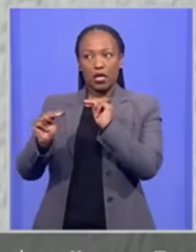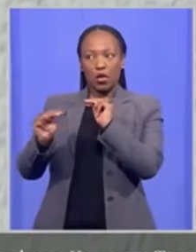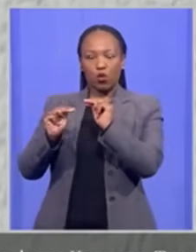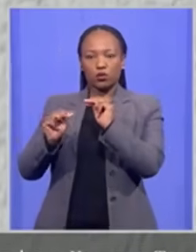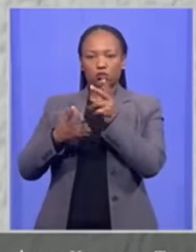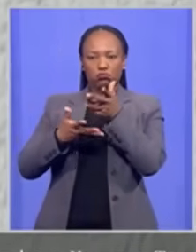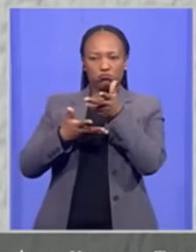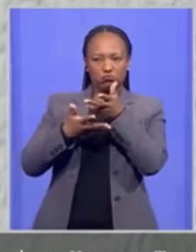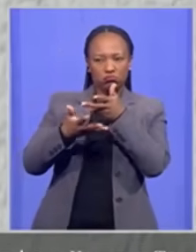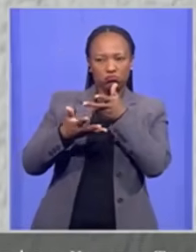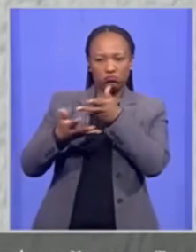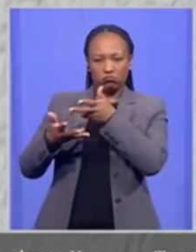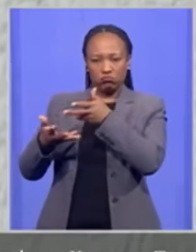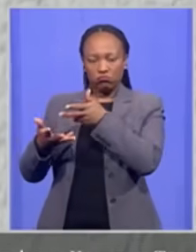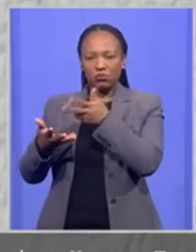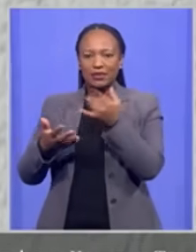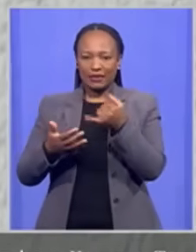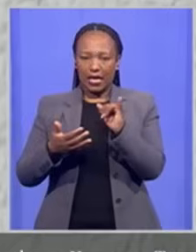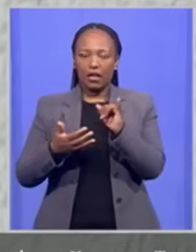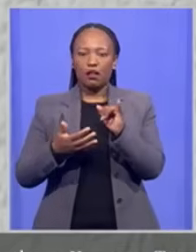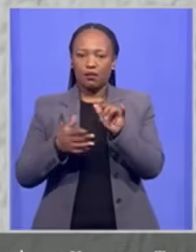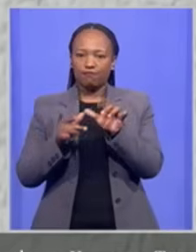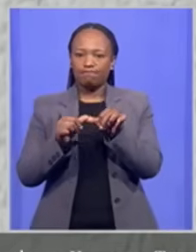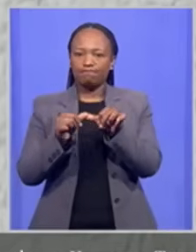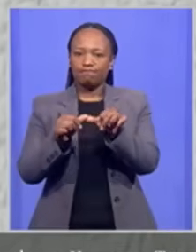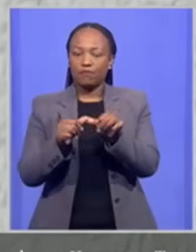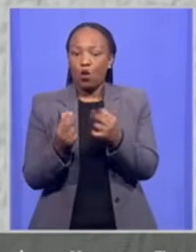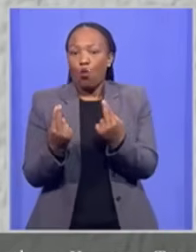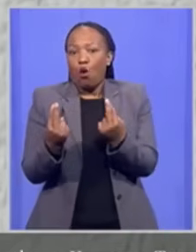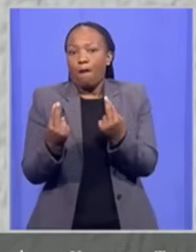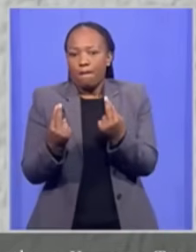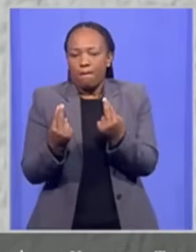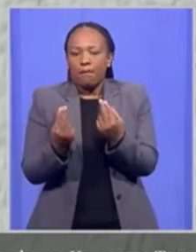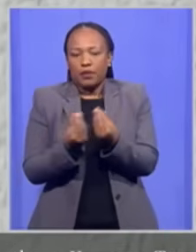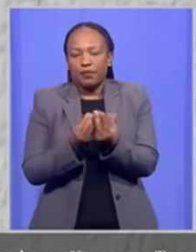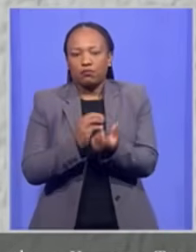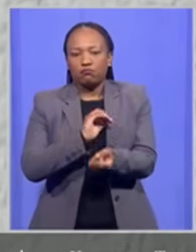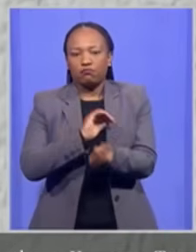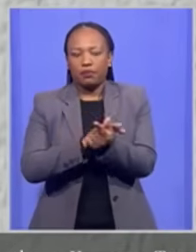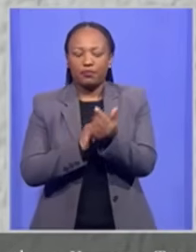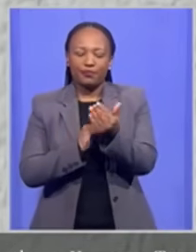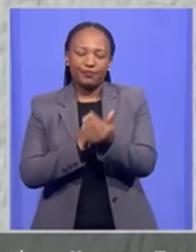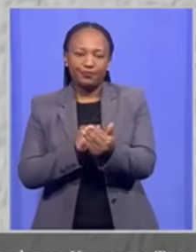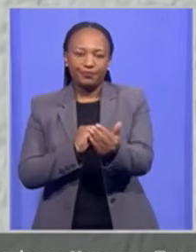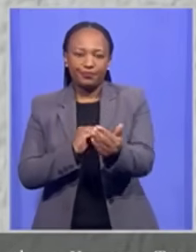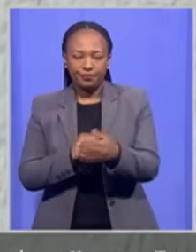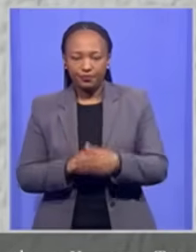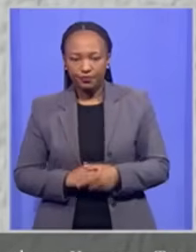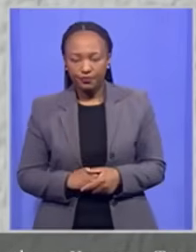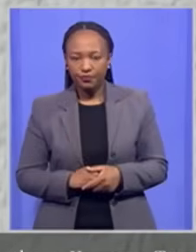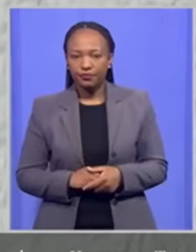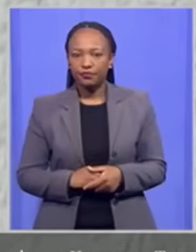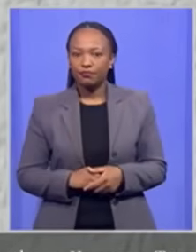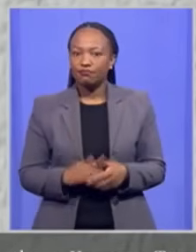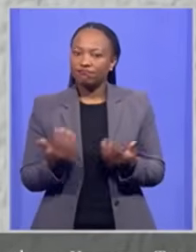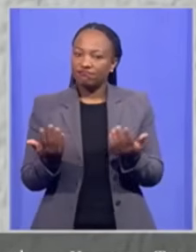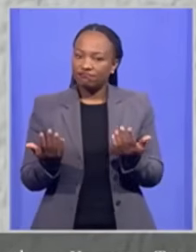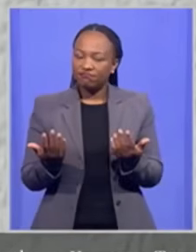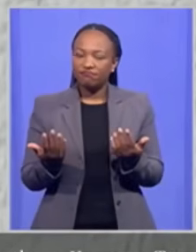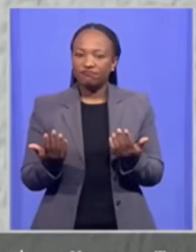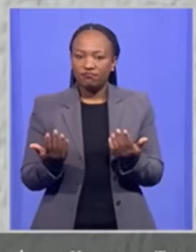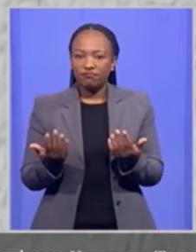swantse di setšo tša goroga re sa khutša gore se sengwe re se ka direga ya ke bolela ke re mmušo wa gare ba